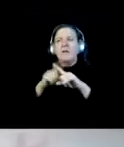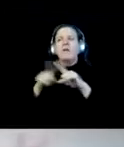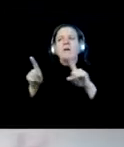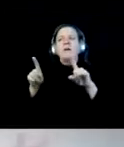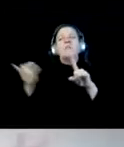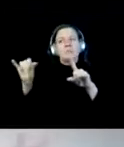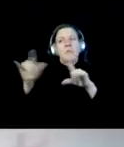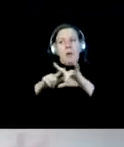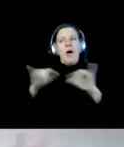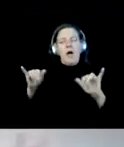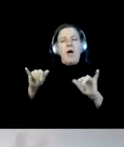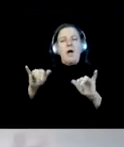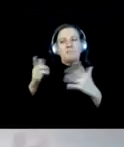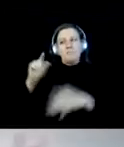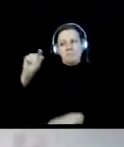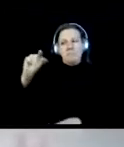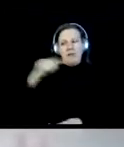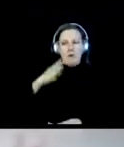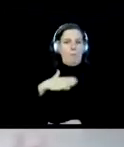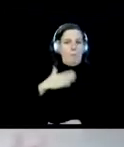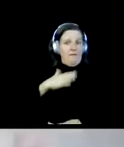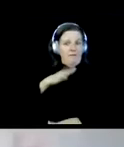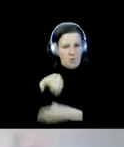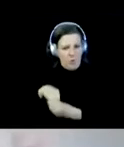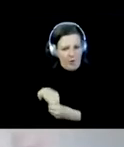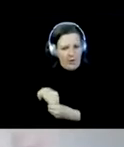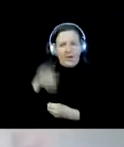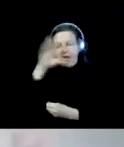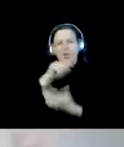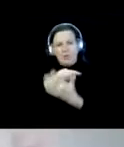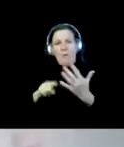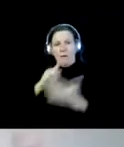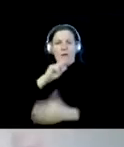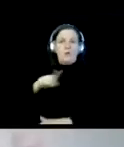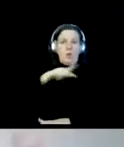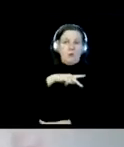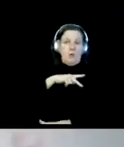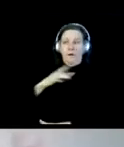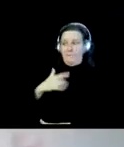like there was a little bit of joy in it too. So I guess that those are really personal feelings.